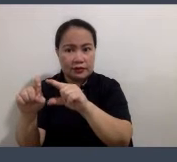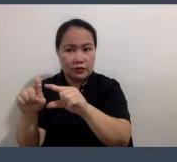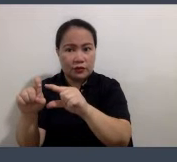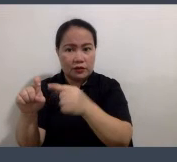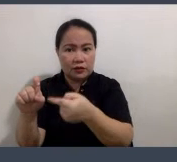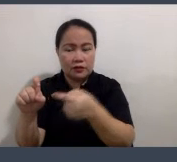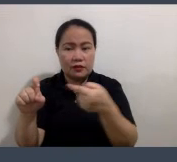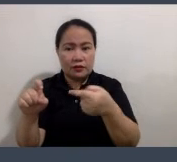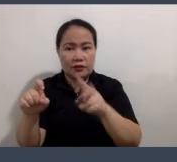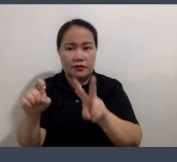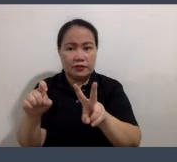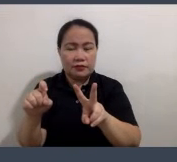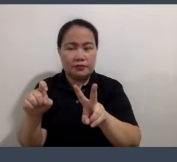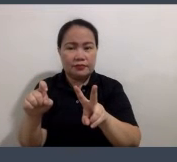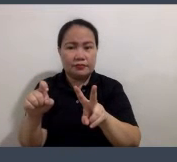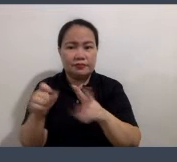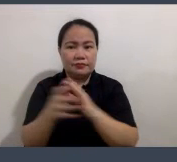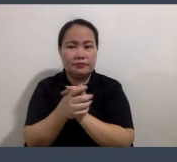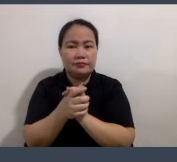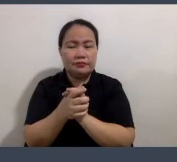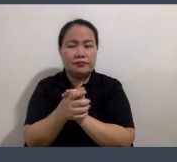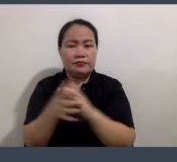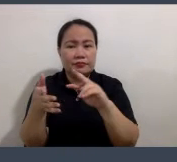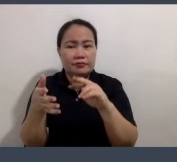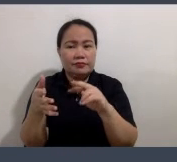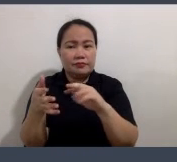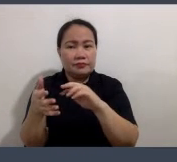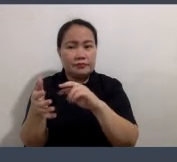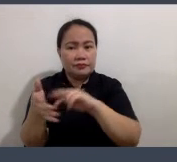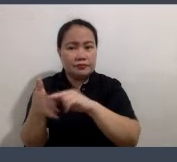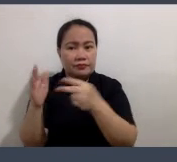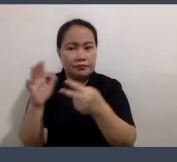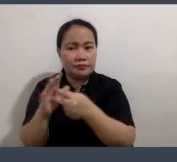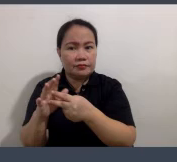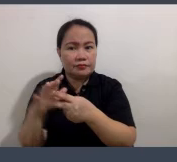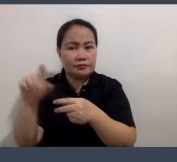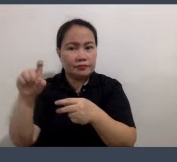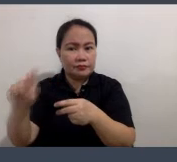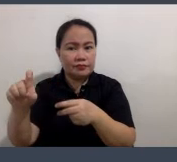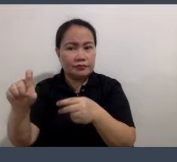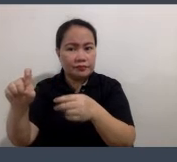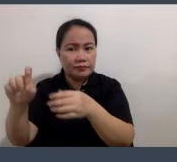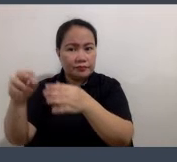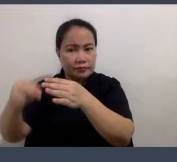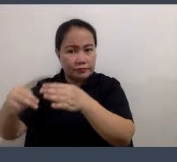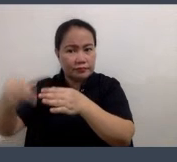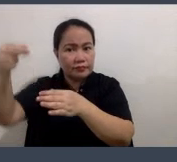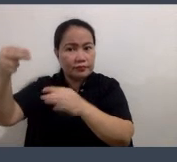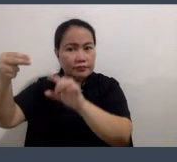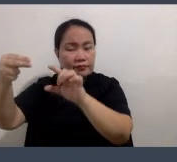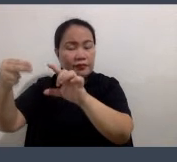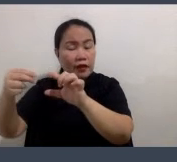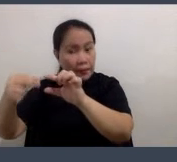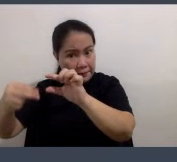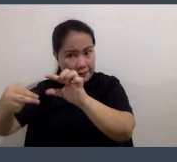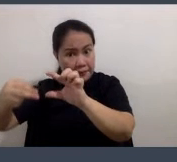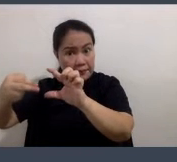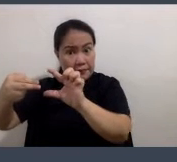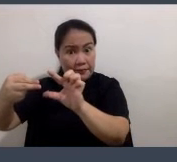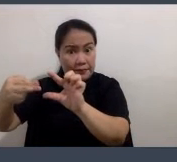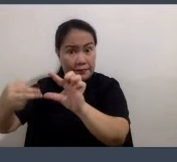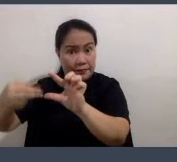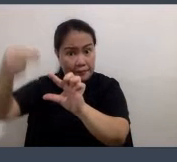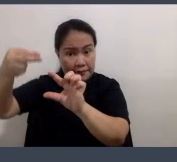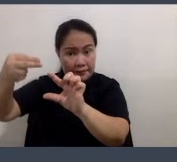greater than or equal to negative 2. Ibig sabihin, ang value ng x mo ay dapat mas mataas o pantay